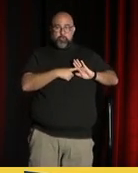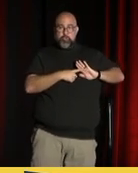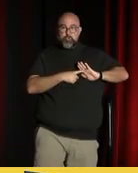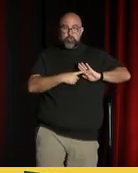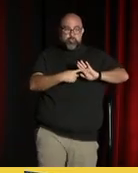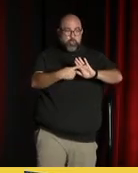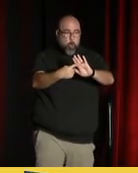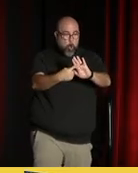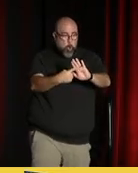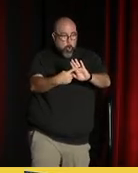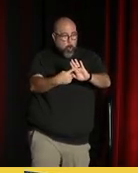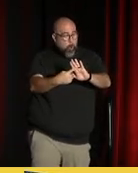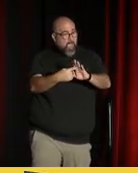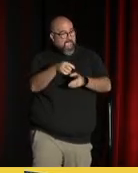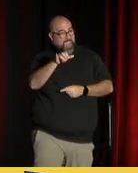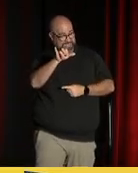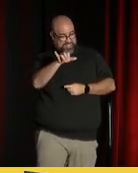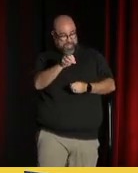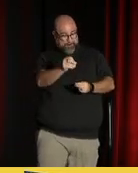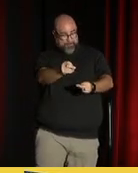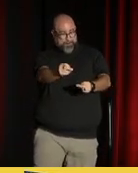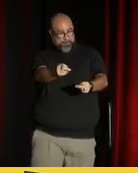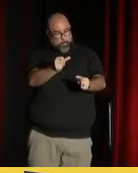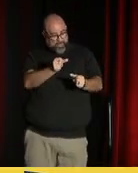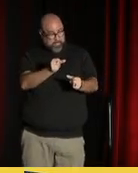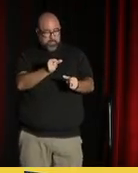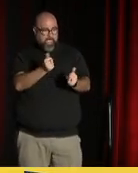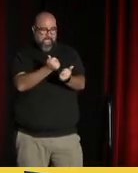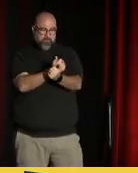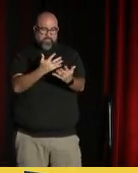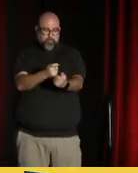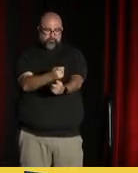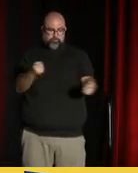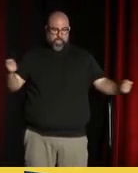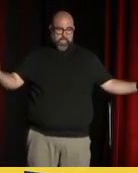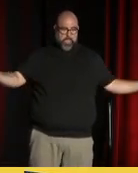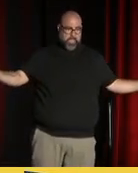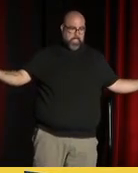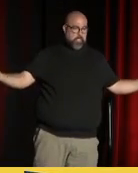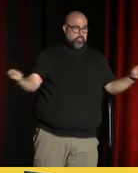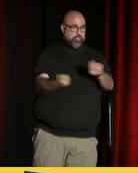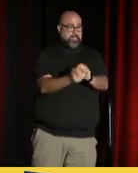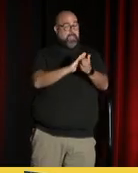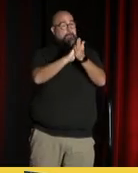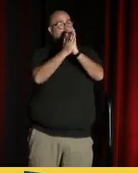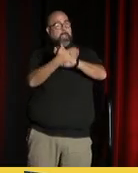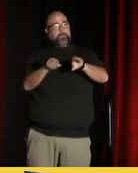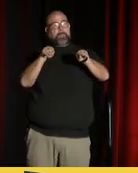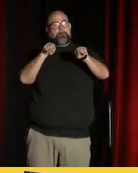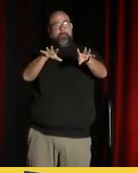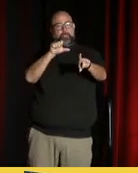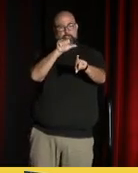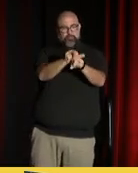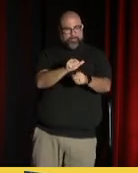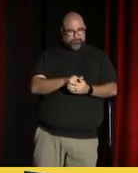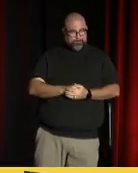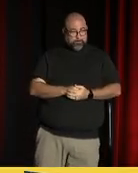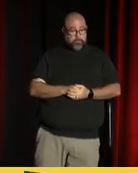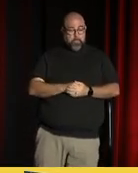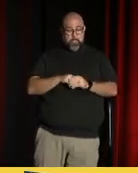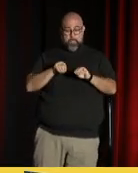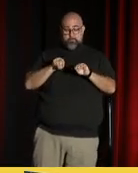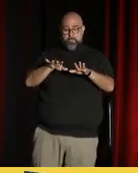somebody. And in that instant, everything changes and it becomes a magic trick. The art of